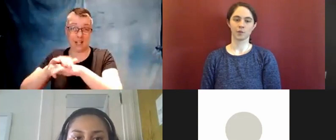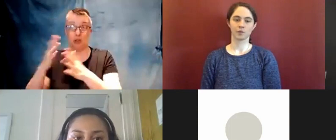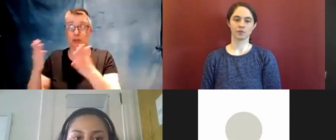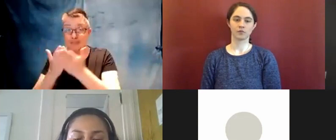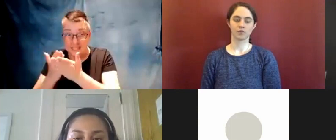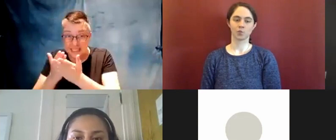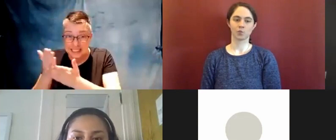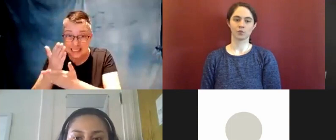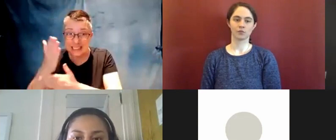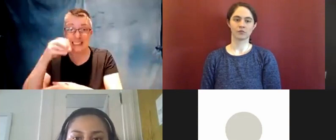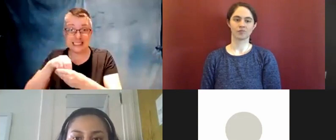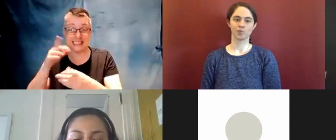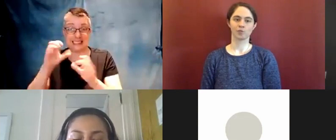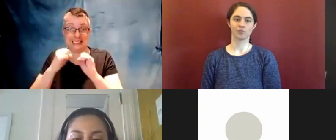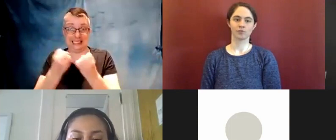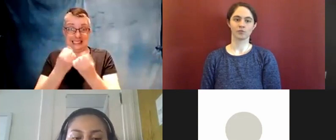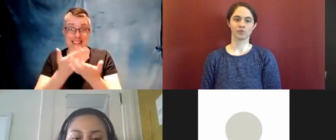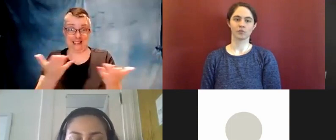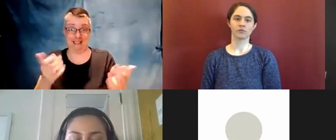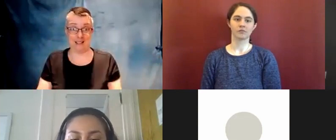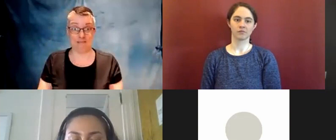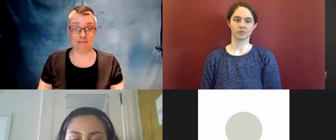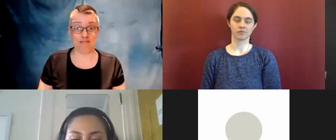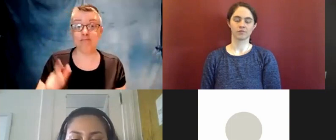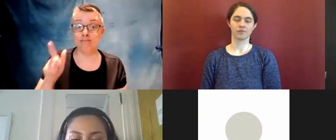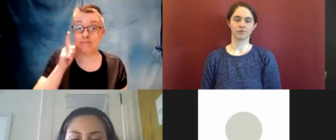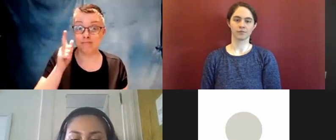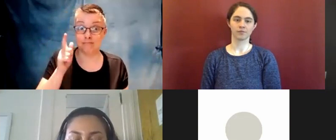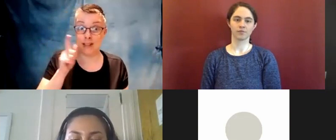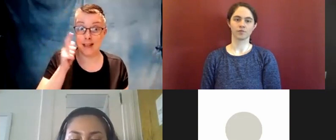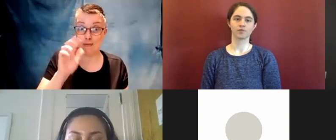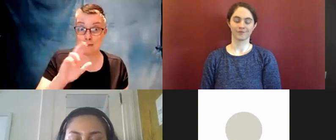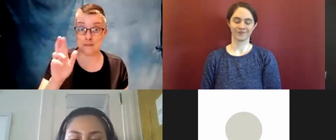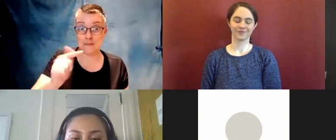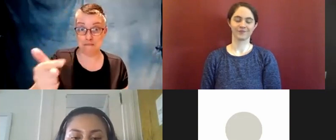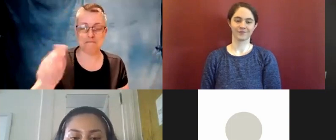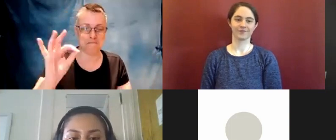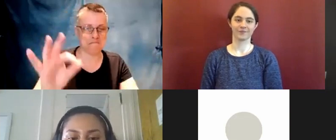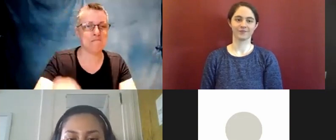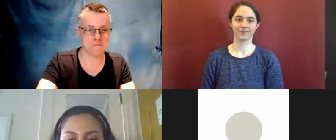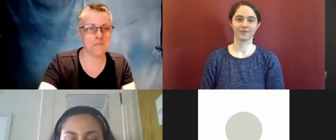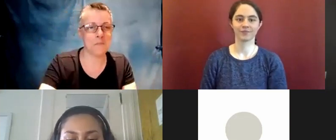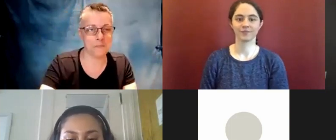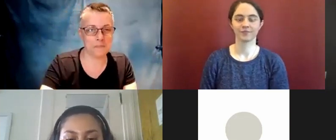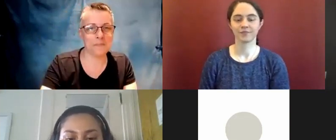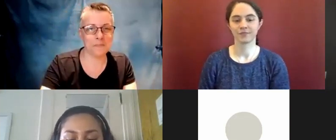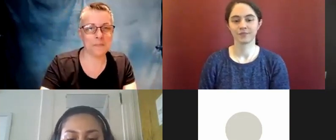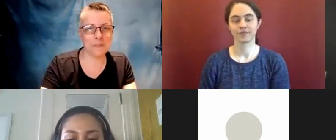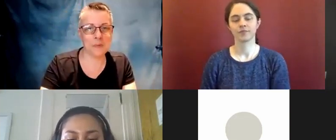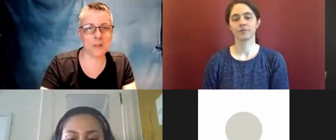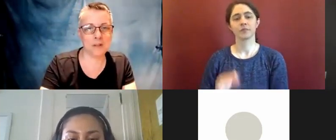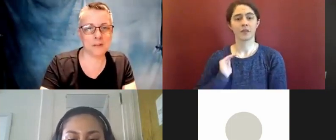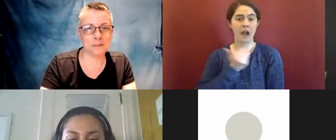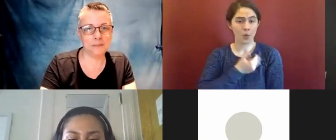herself in the society that we found ourselves in. And our